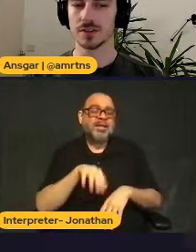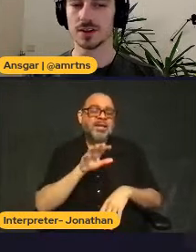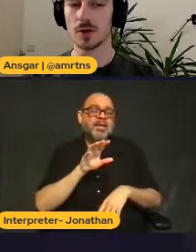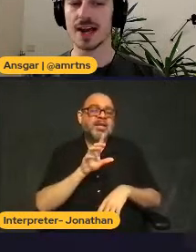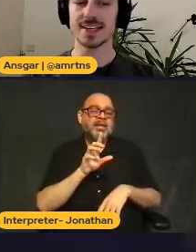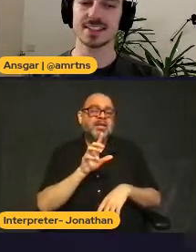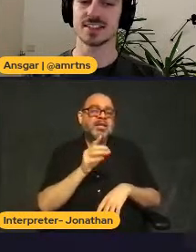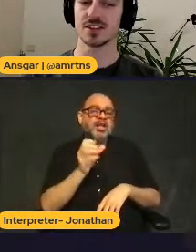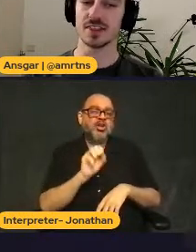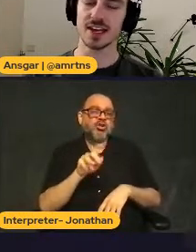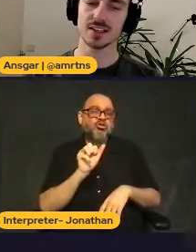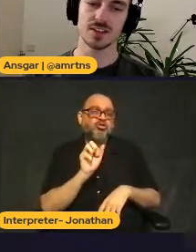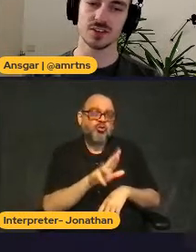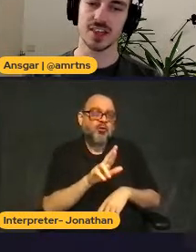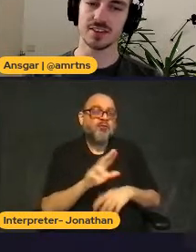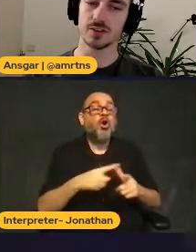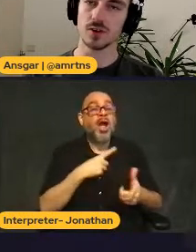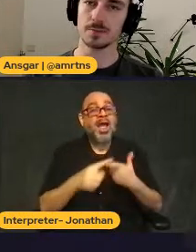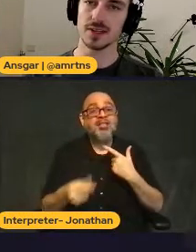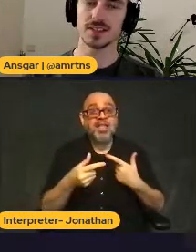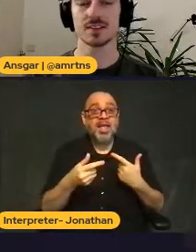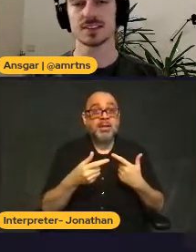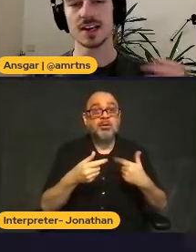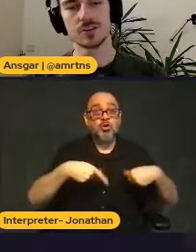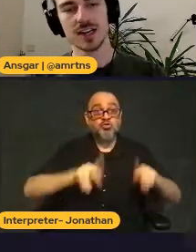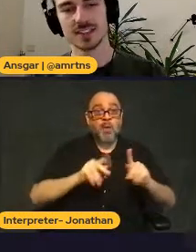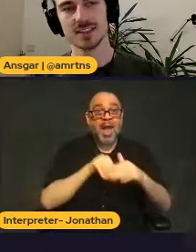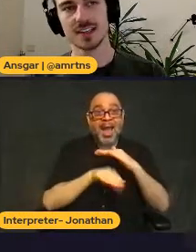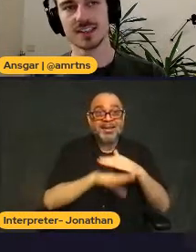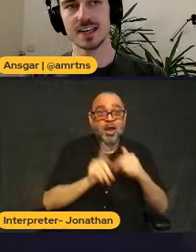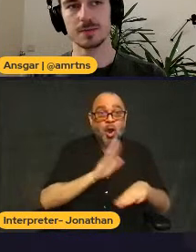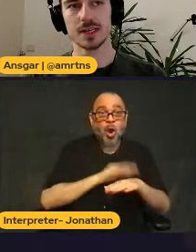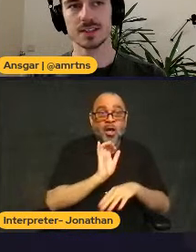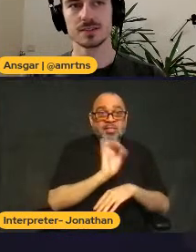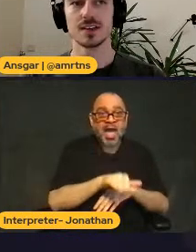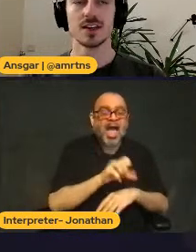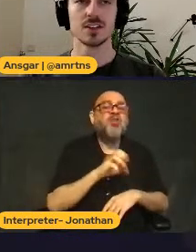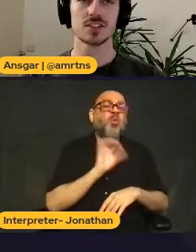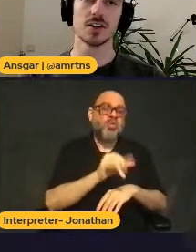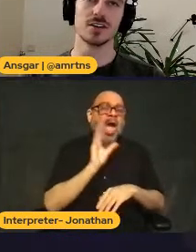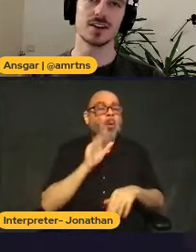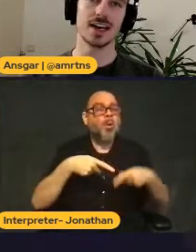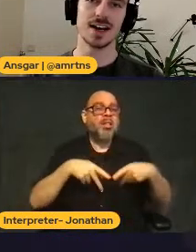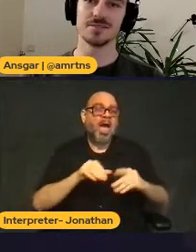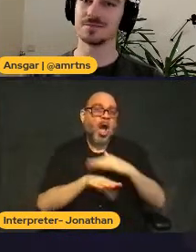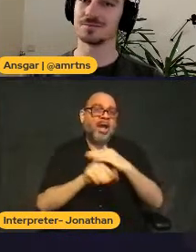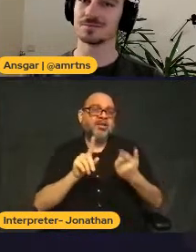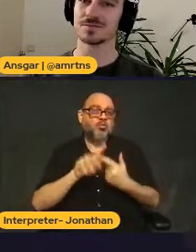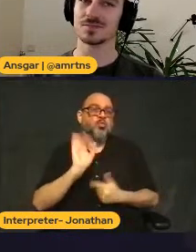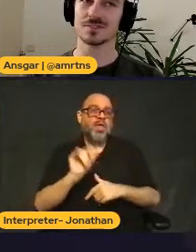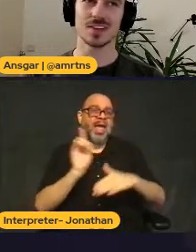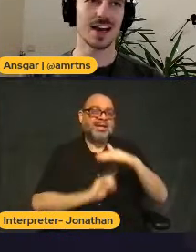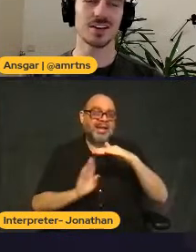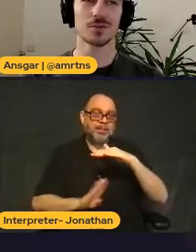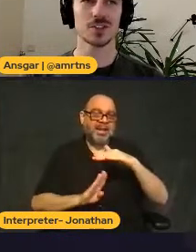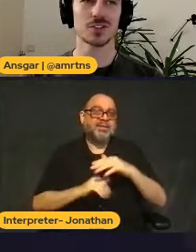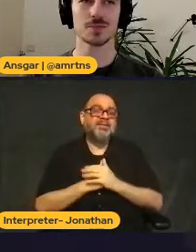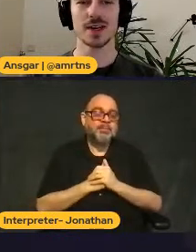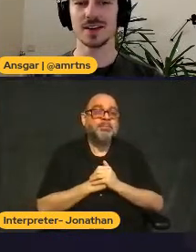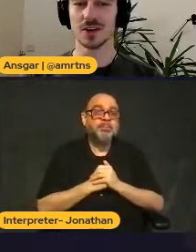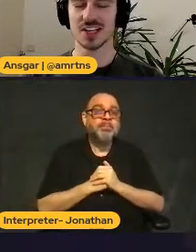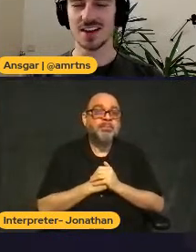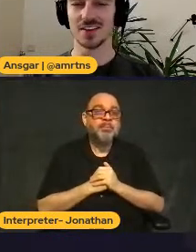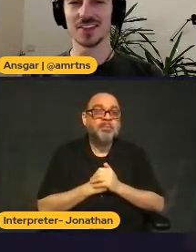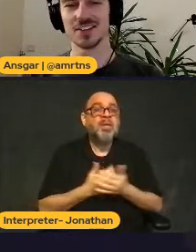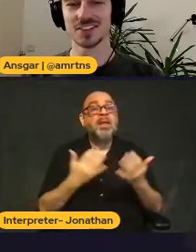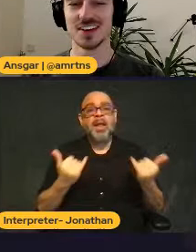do a grant access on that so that the droplet is allowed to access that database. So I don't want to spend